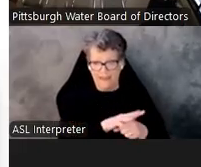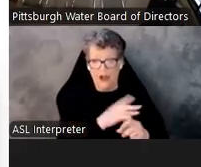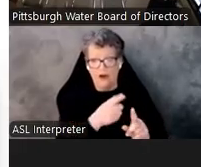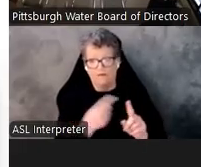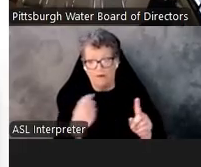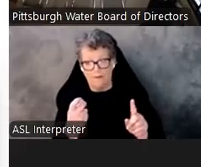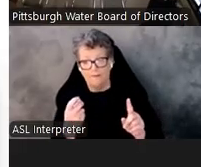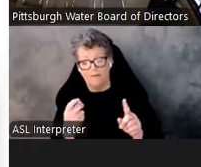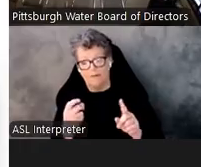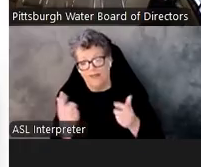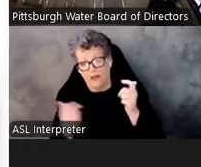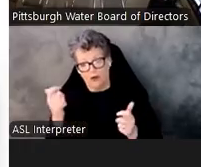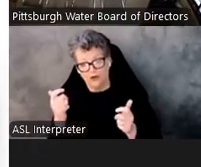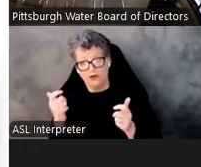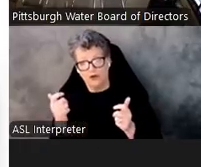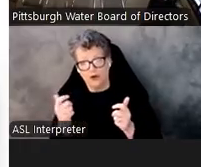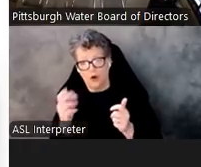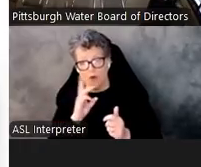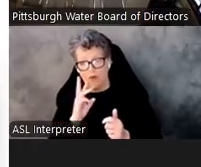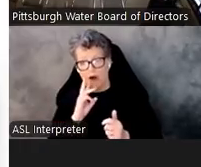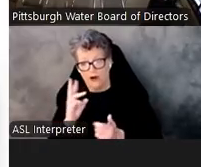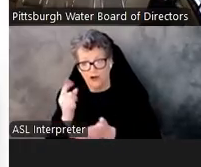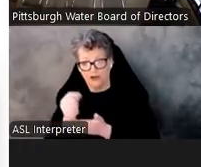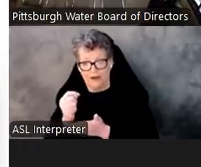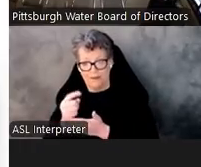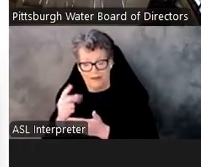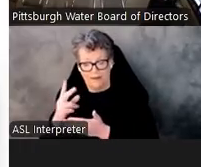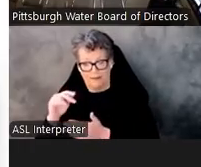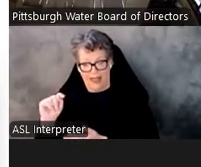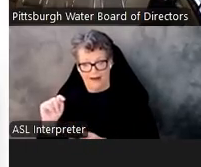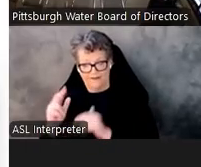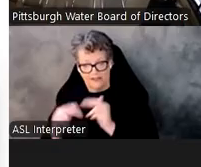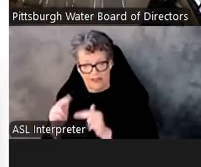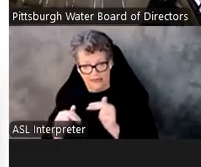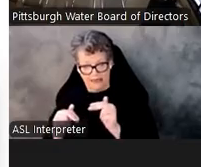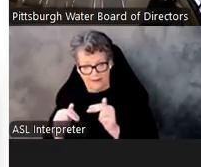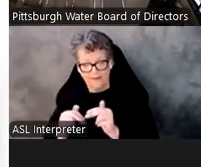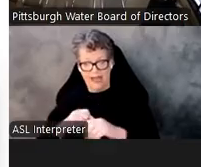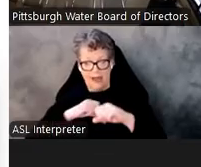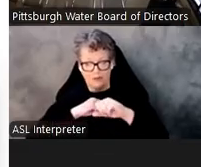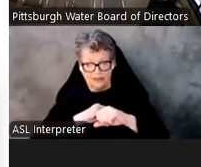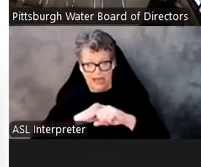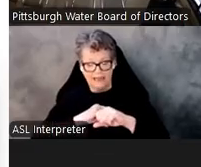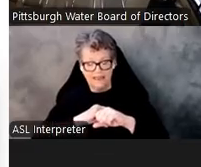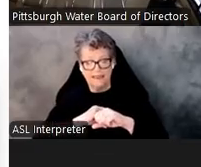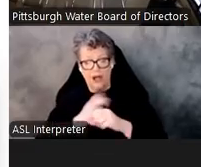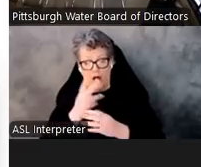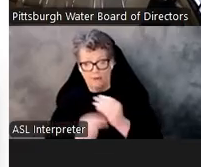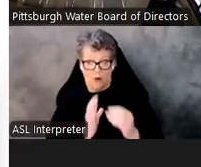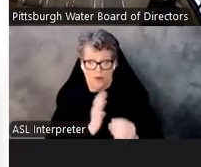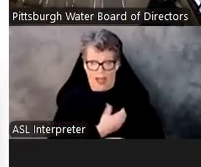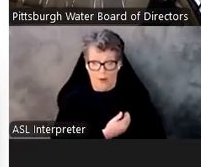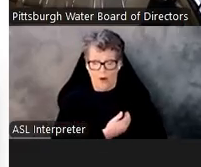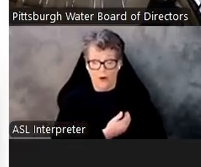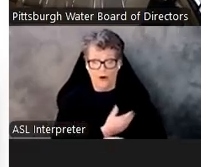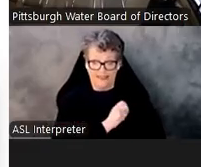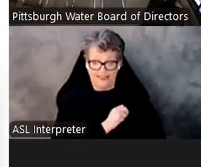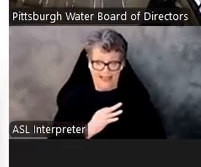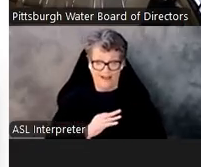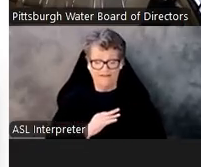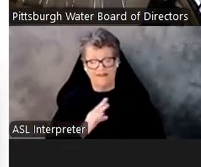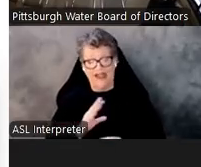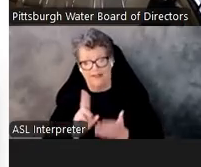the larger water treatment plant facility and protect both our staff as well